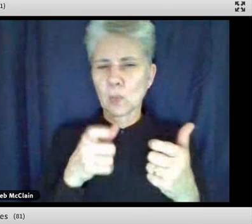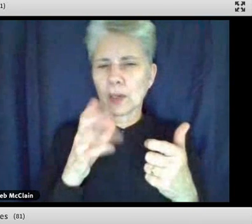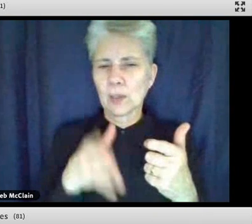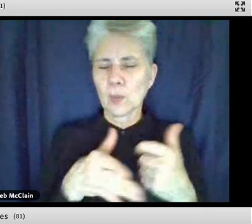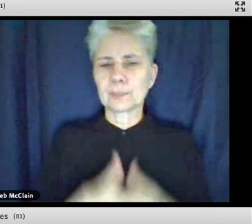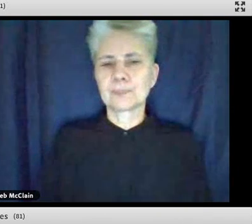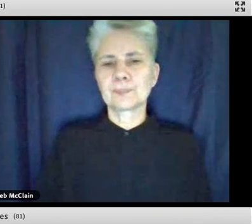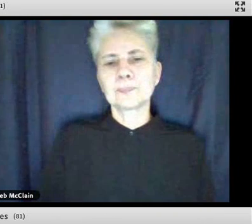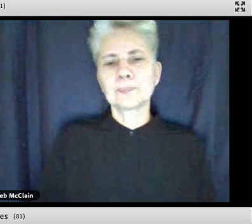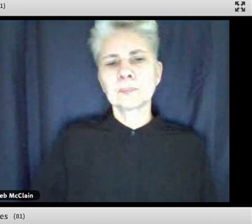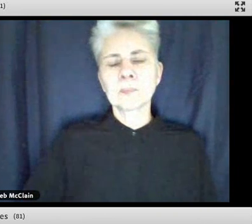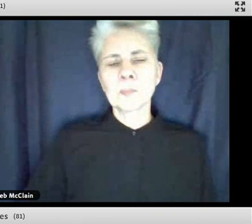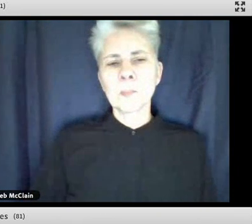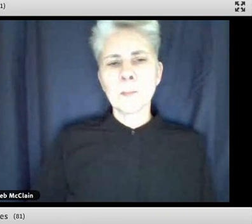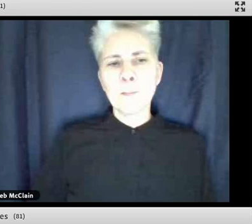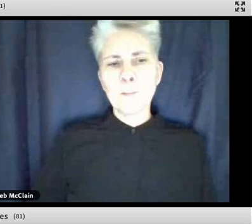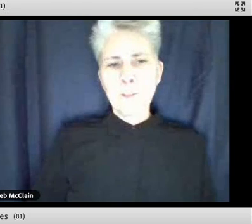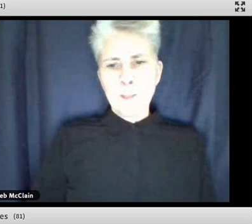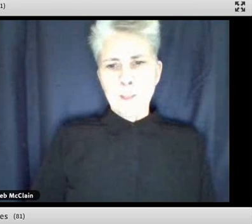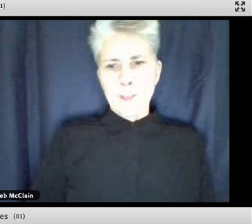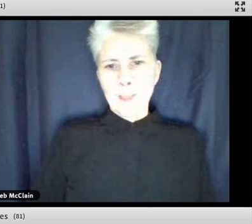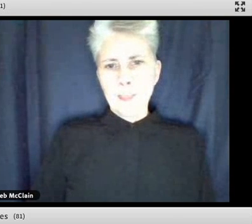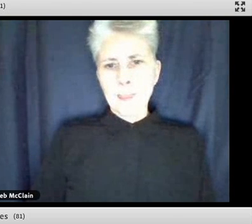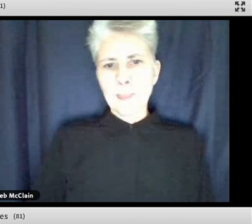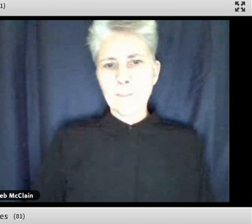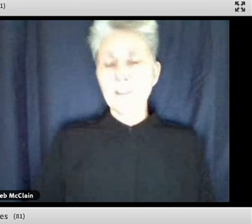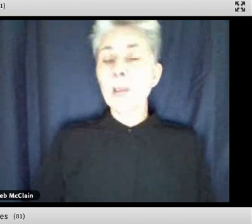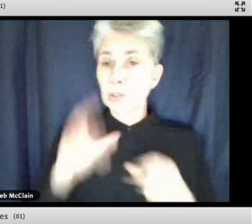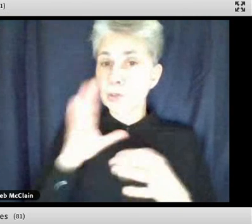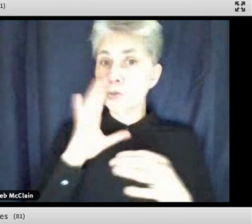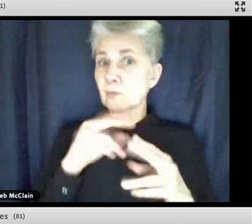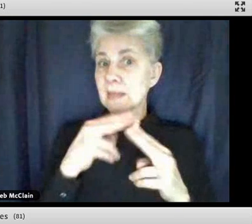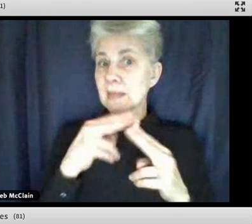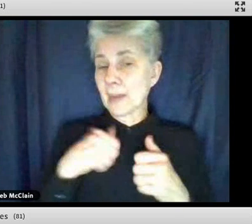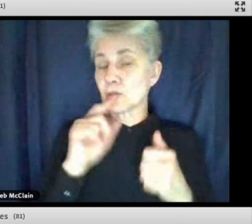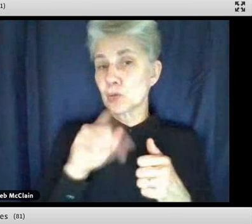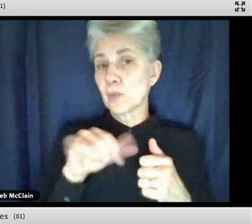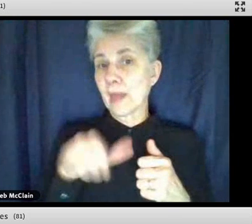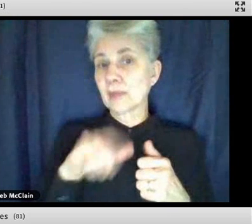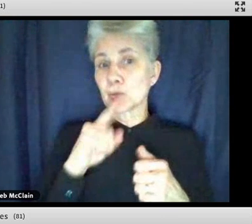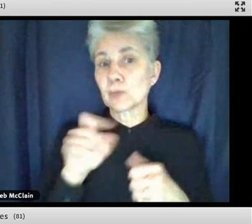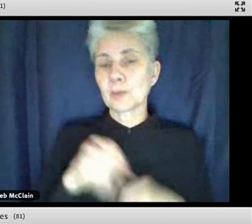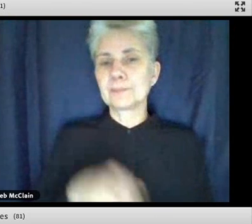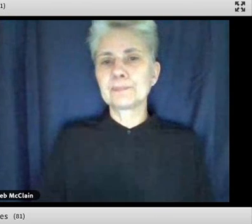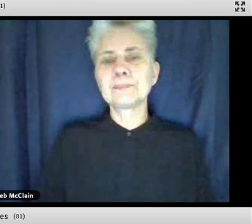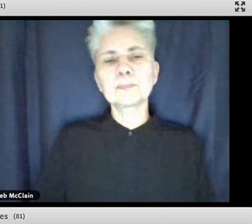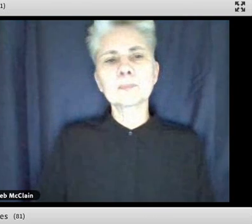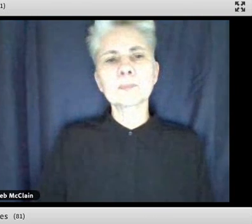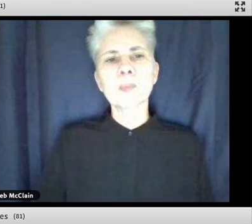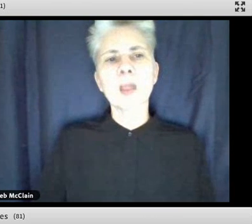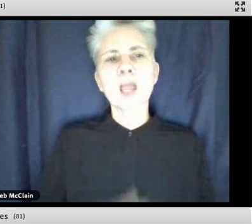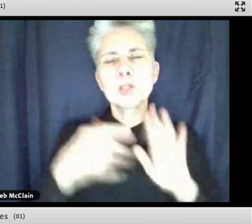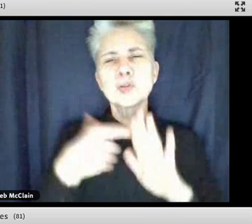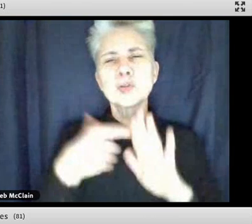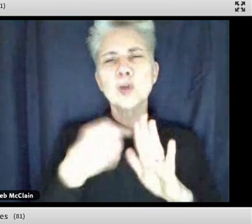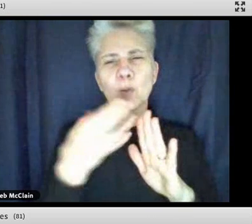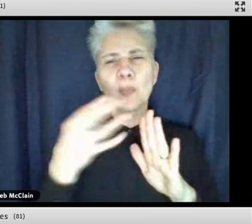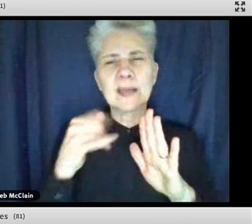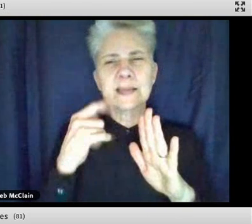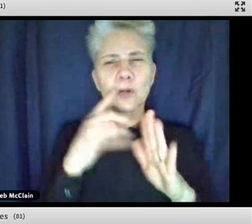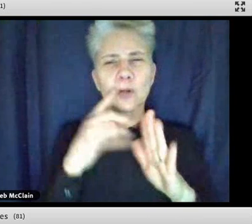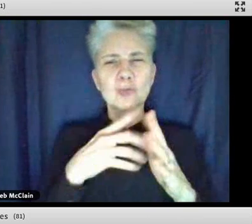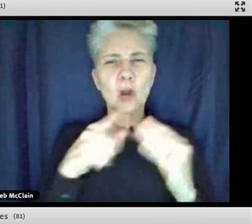But yeah, you could do a search for his name and address. Absolutely, Nicole. But I want to show you a couple of these. I'm going to talk about